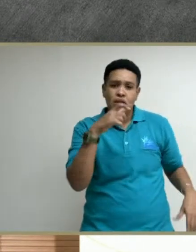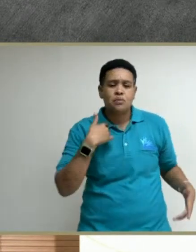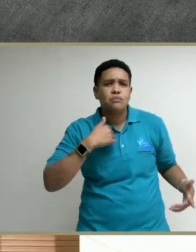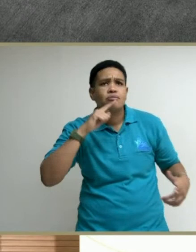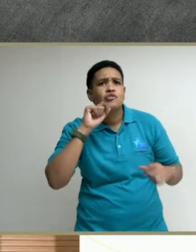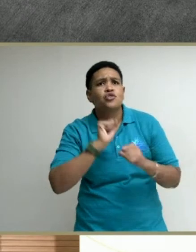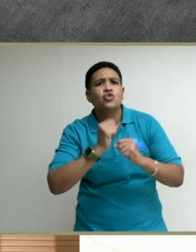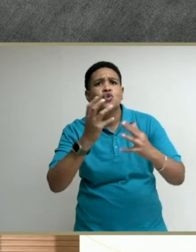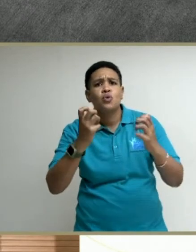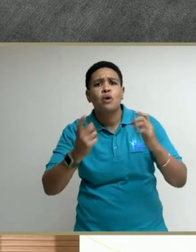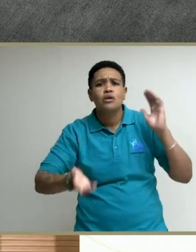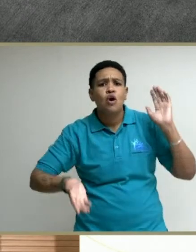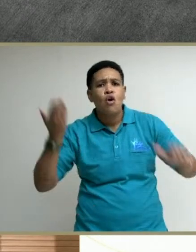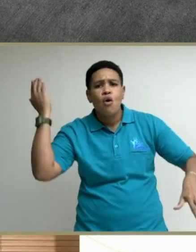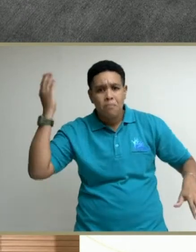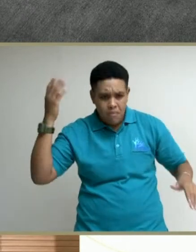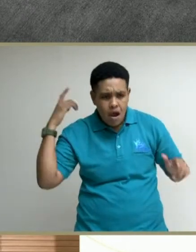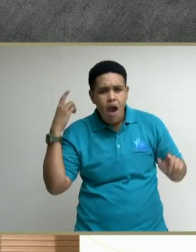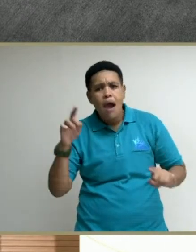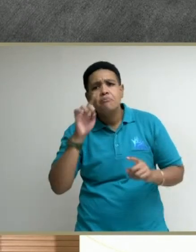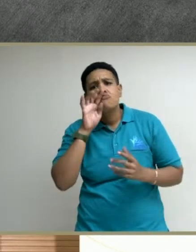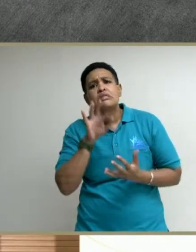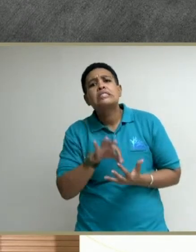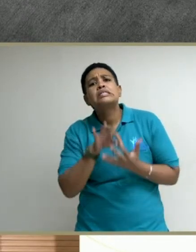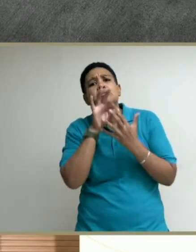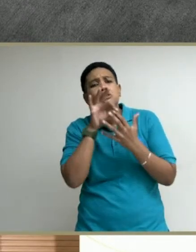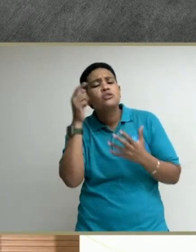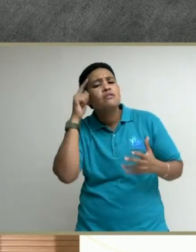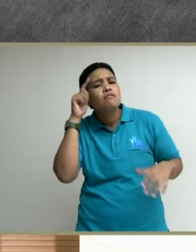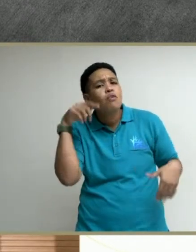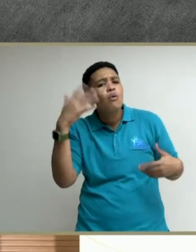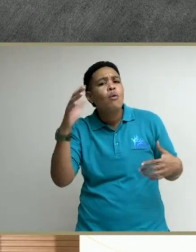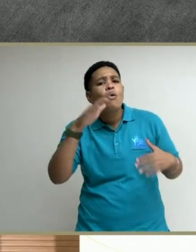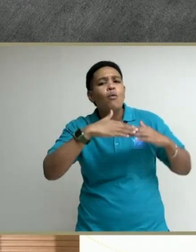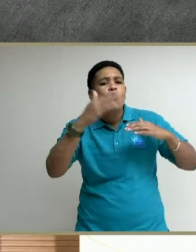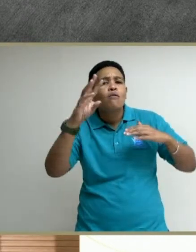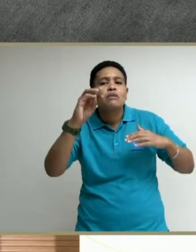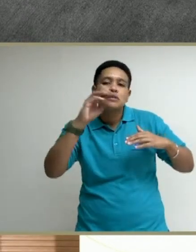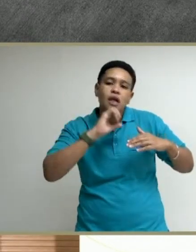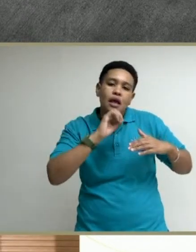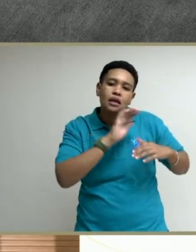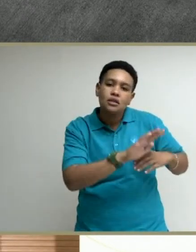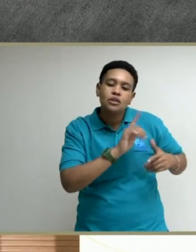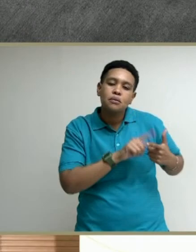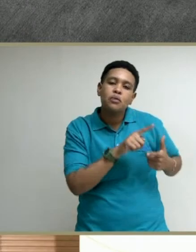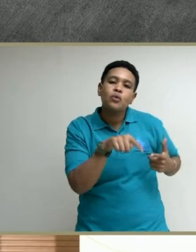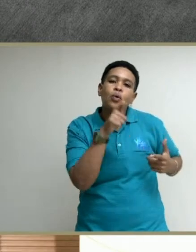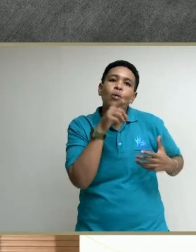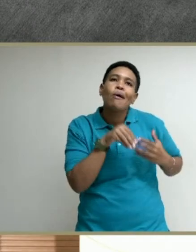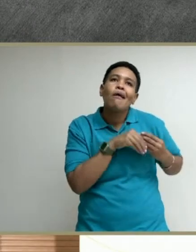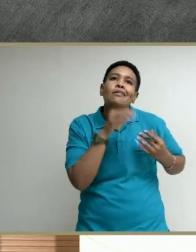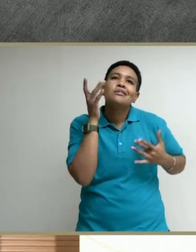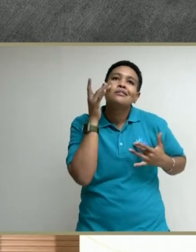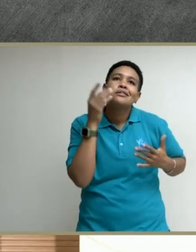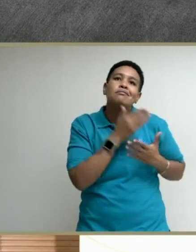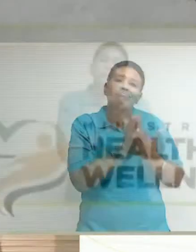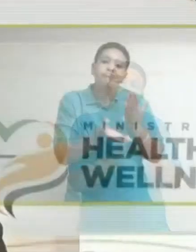want to get that up, especially for the over 60 age group and those with